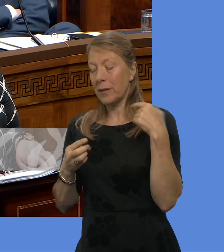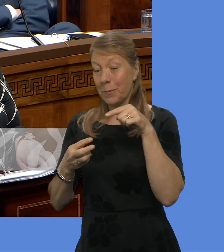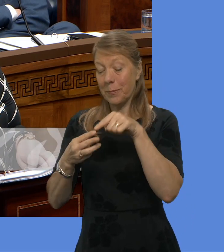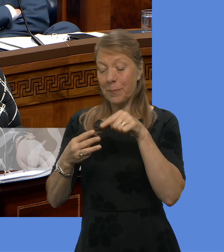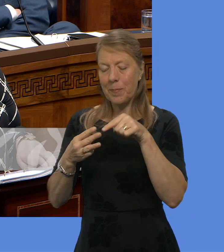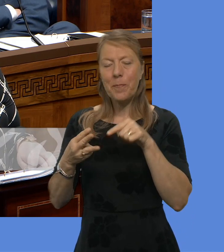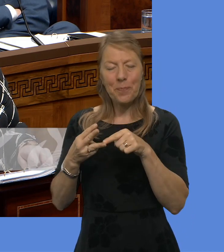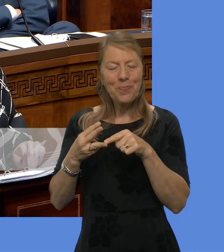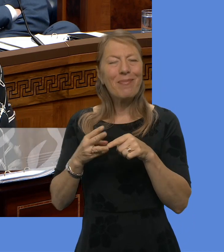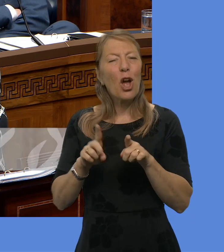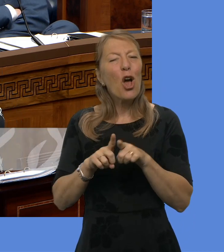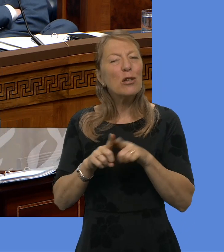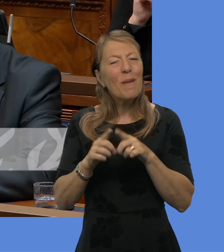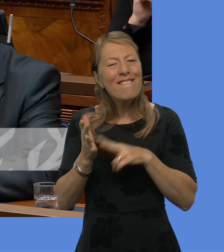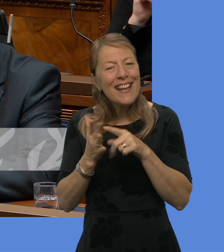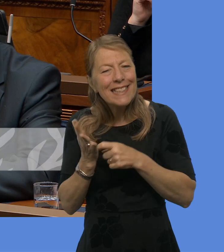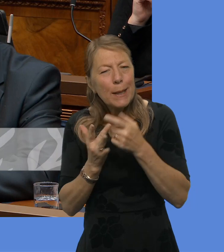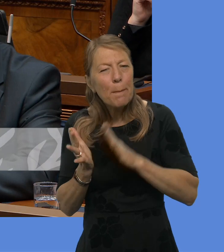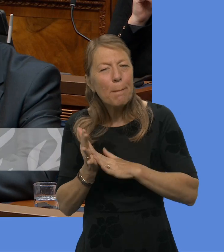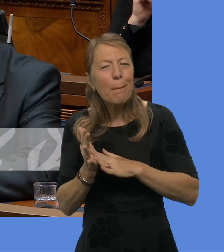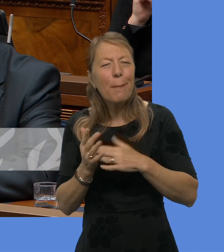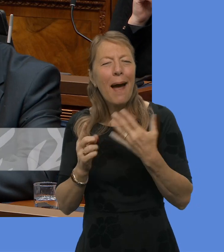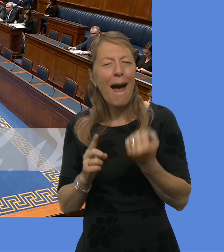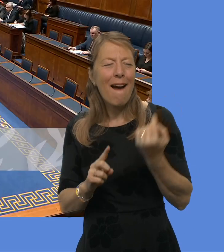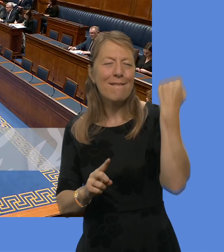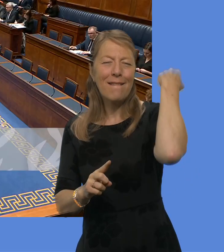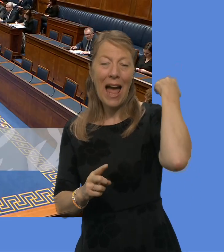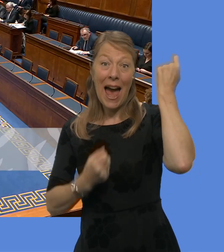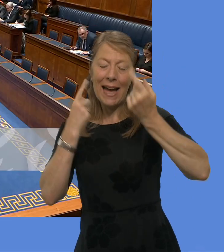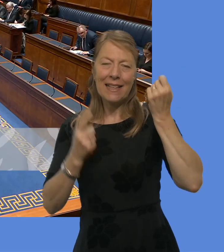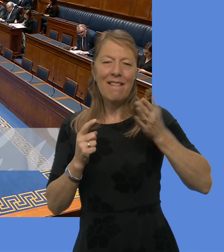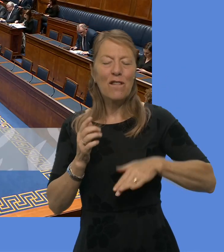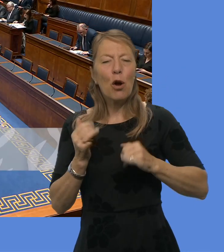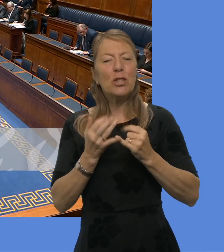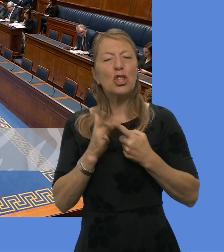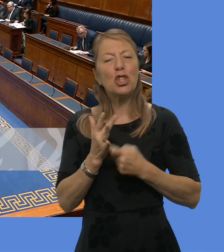arrangements that were proposed by Sir John Gillan. Alicia McHugh.